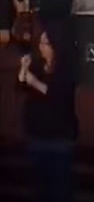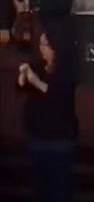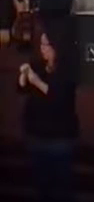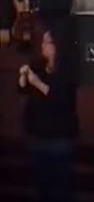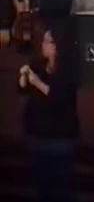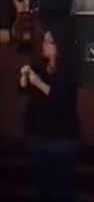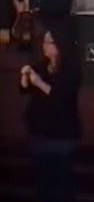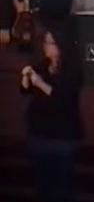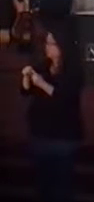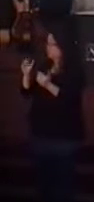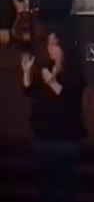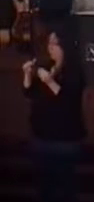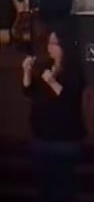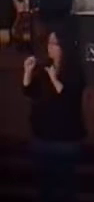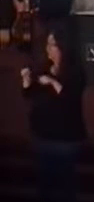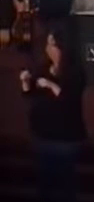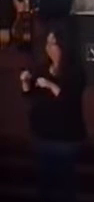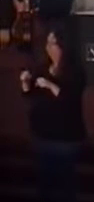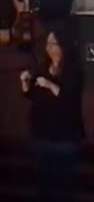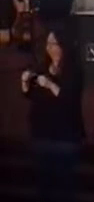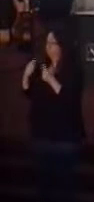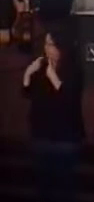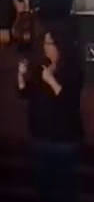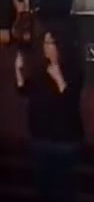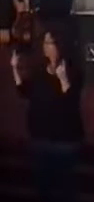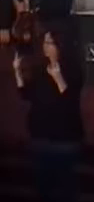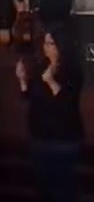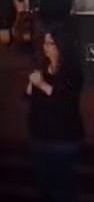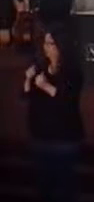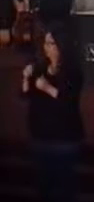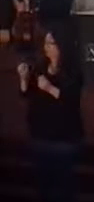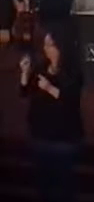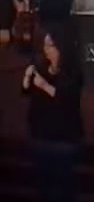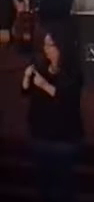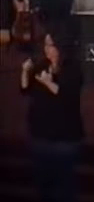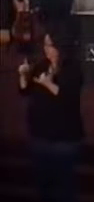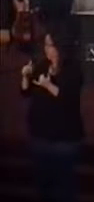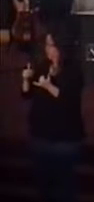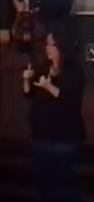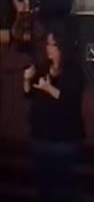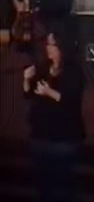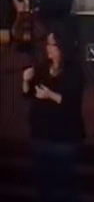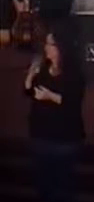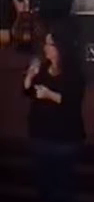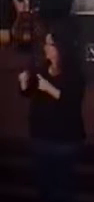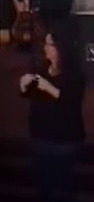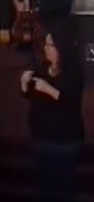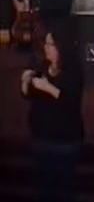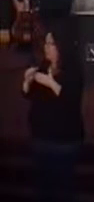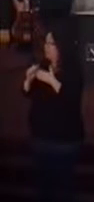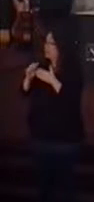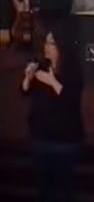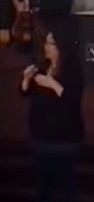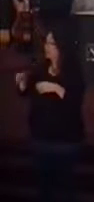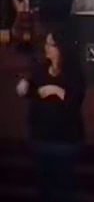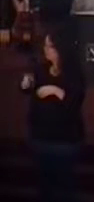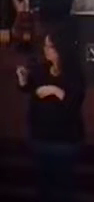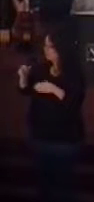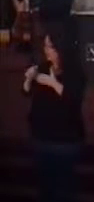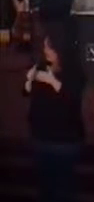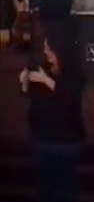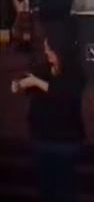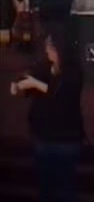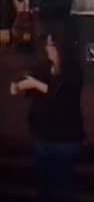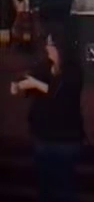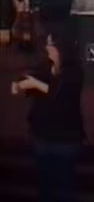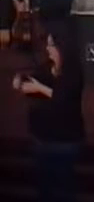and to hope that you can accomplish those goals. Today, we're going to be talking about the journey of leading. Right? The journey of leading. I